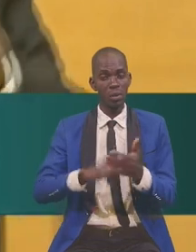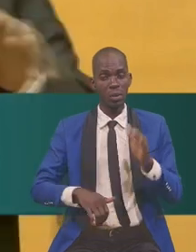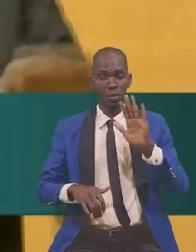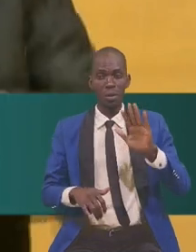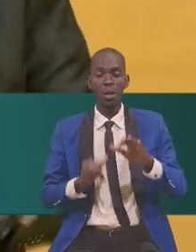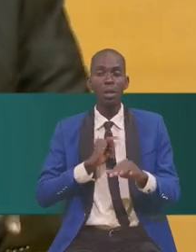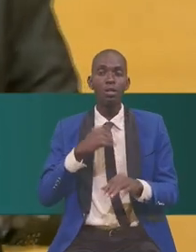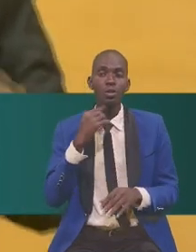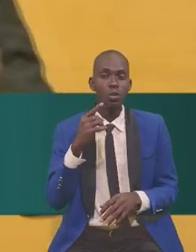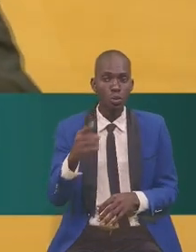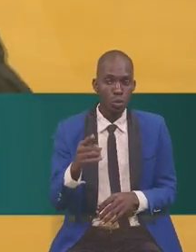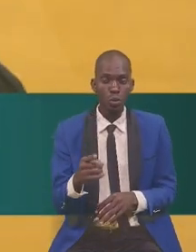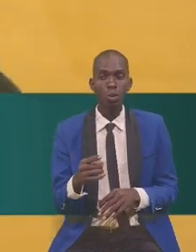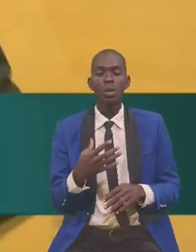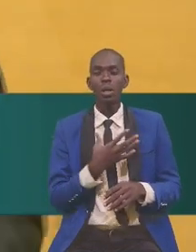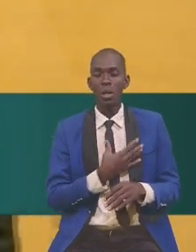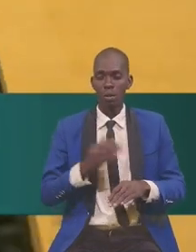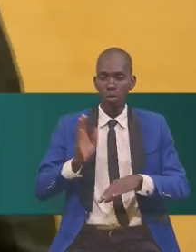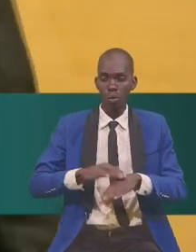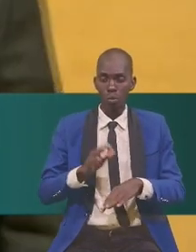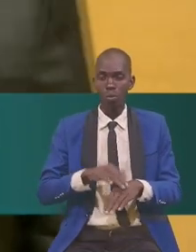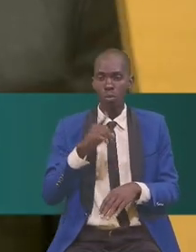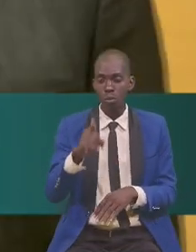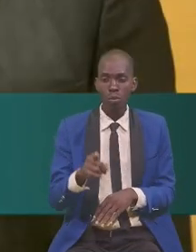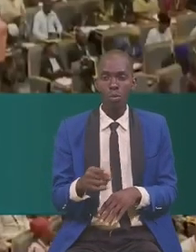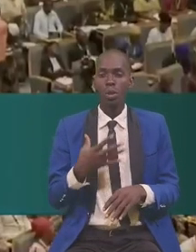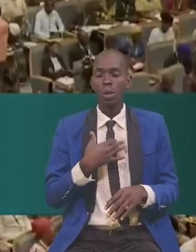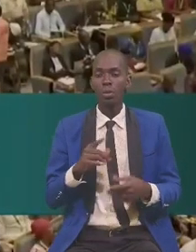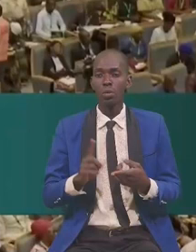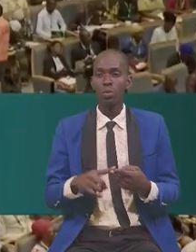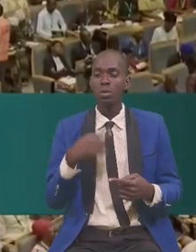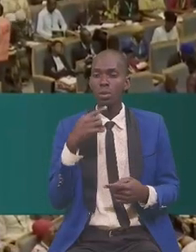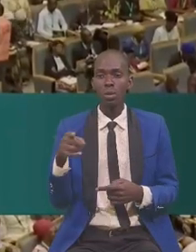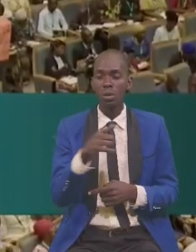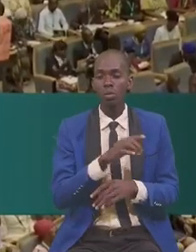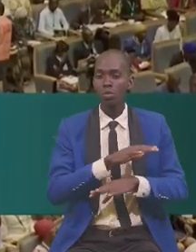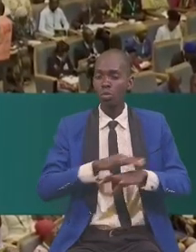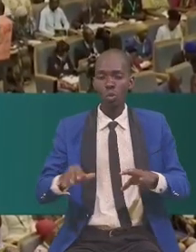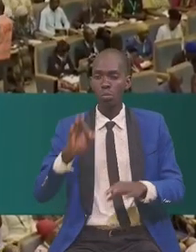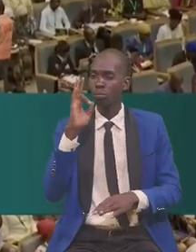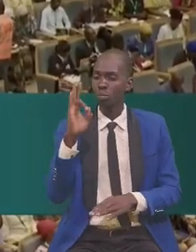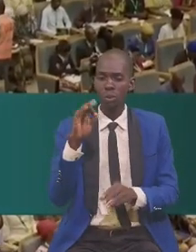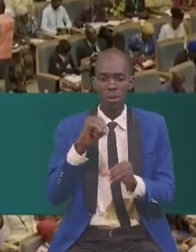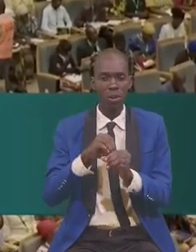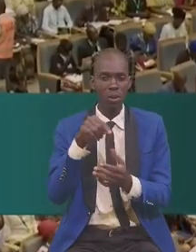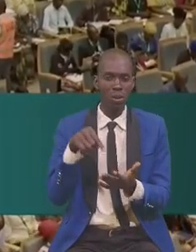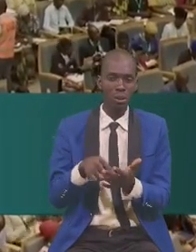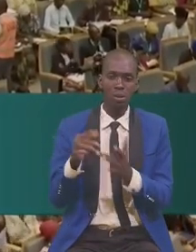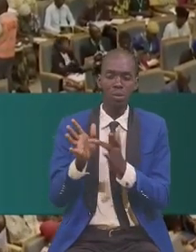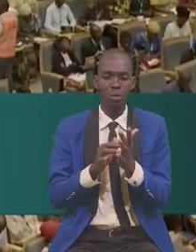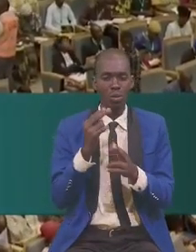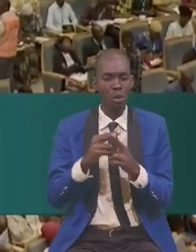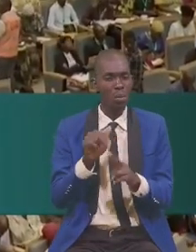you, not only warned them, they threatened them that you should not speak in this name anymore. And now